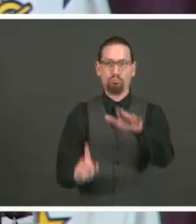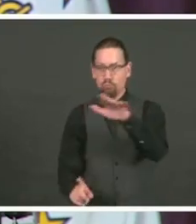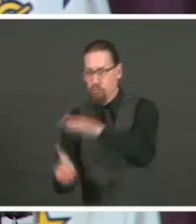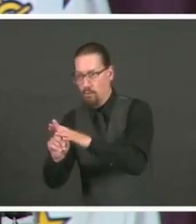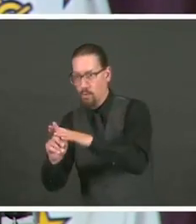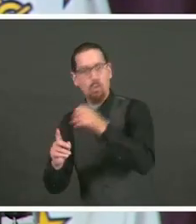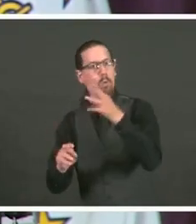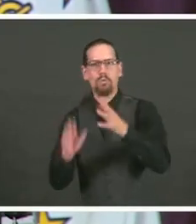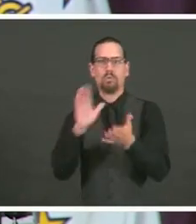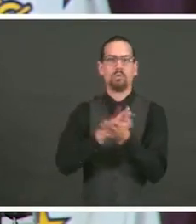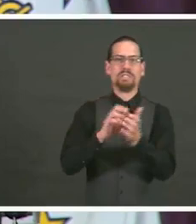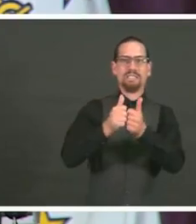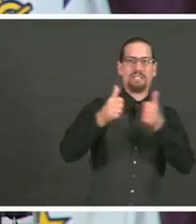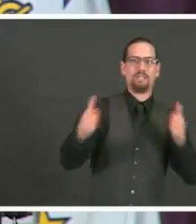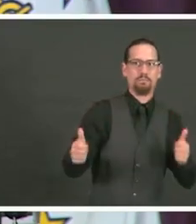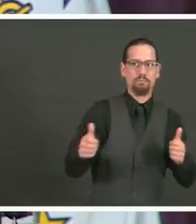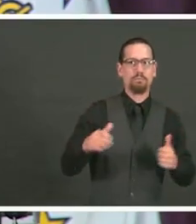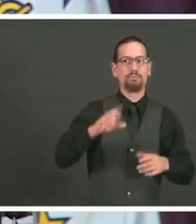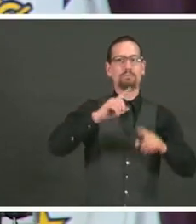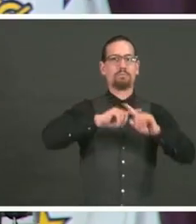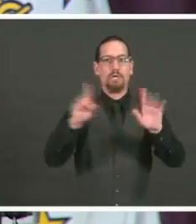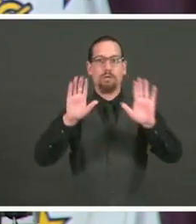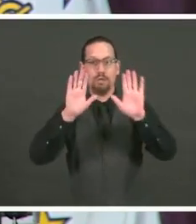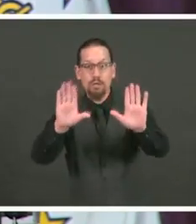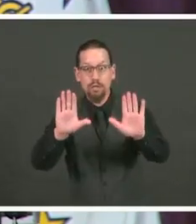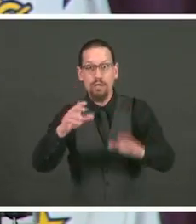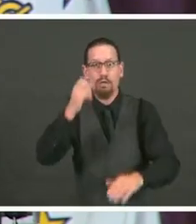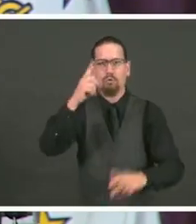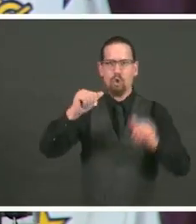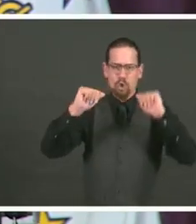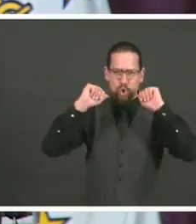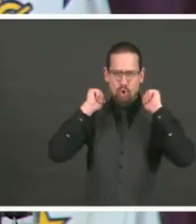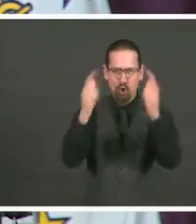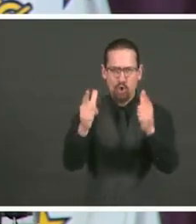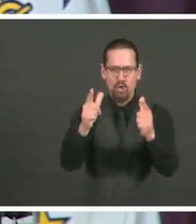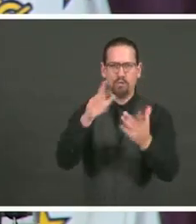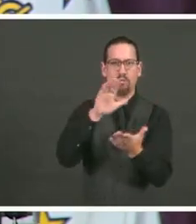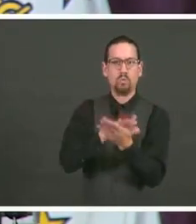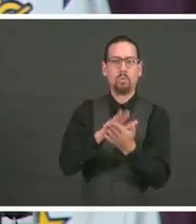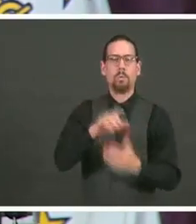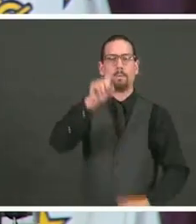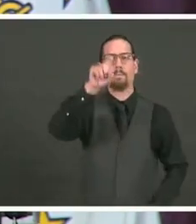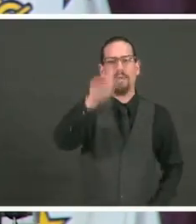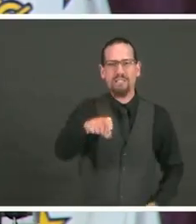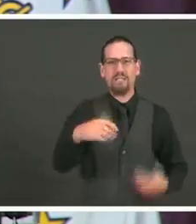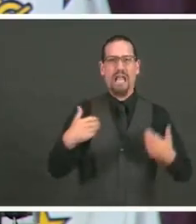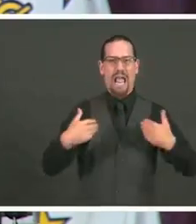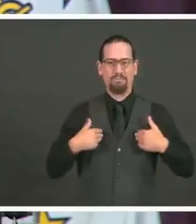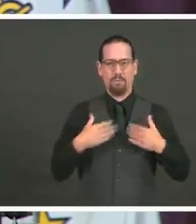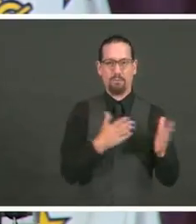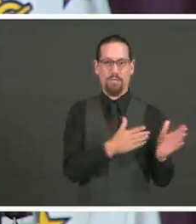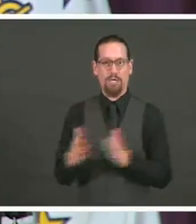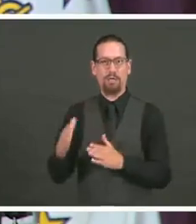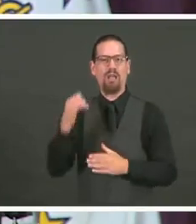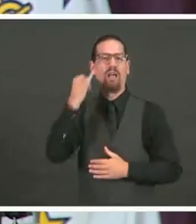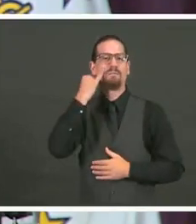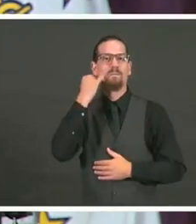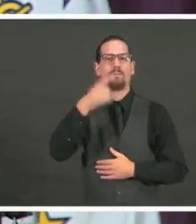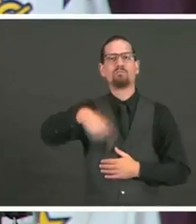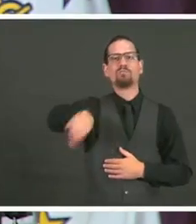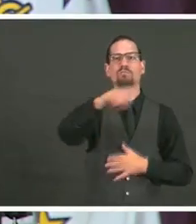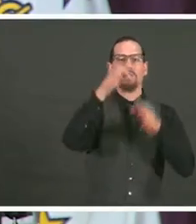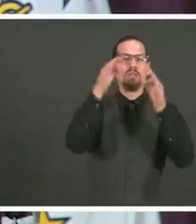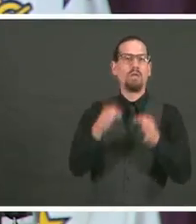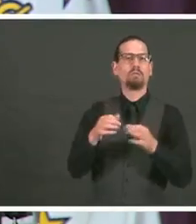go. But I hope that over the next few weeks, we can work with cities and towns so they have robust